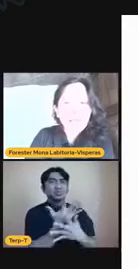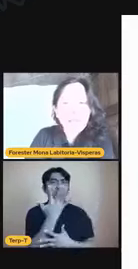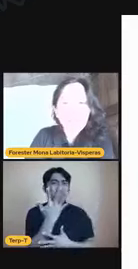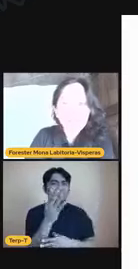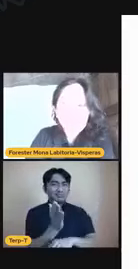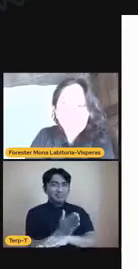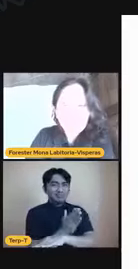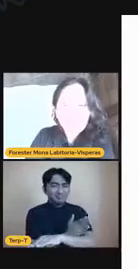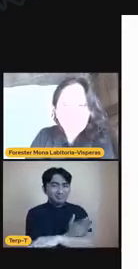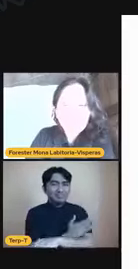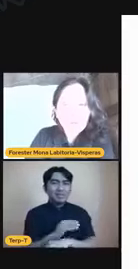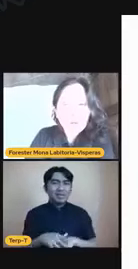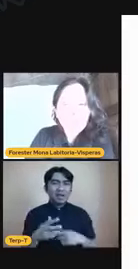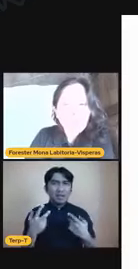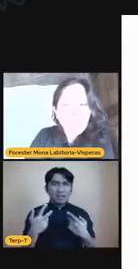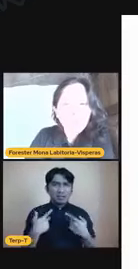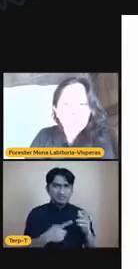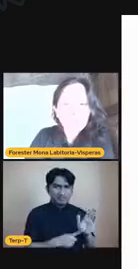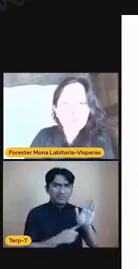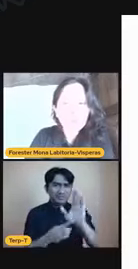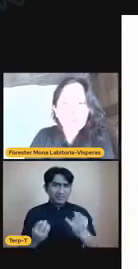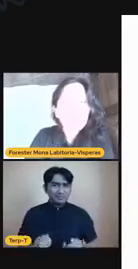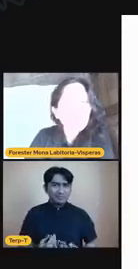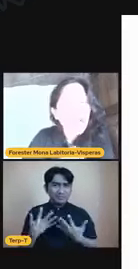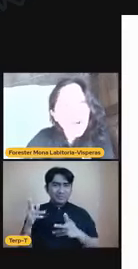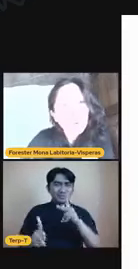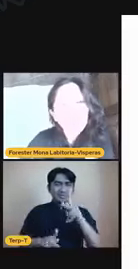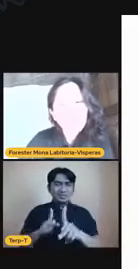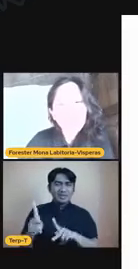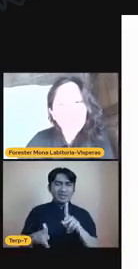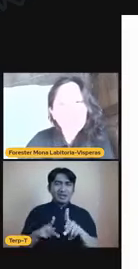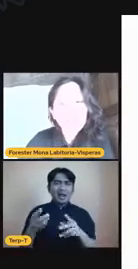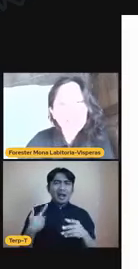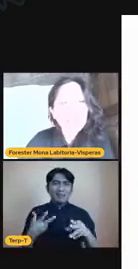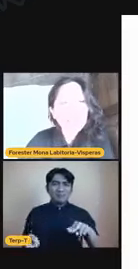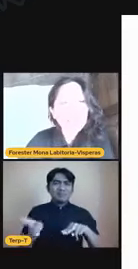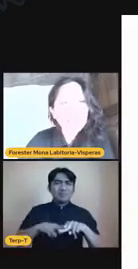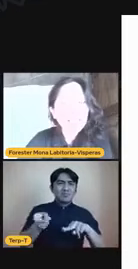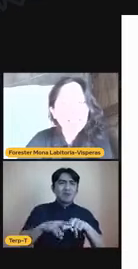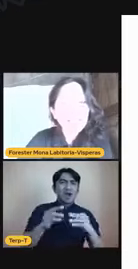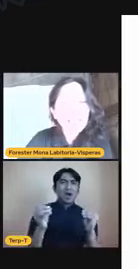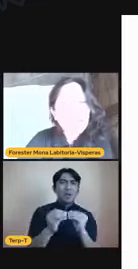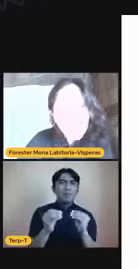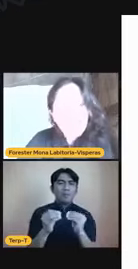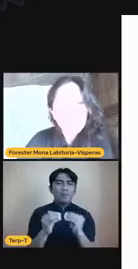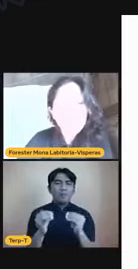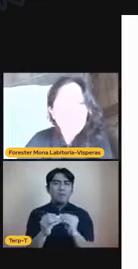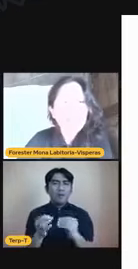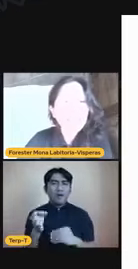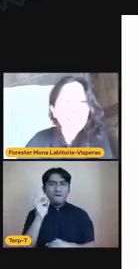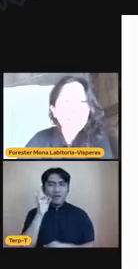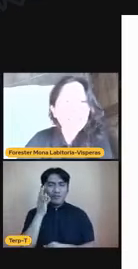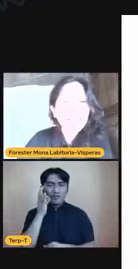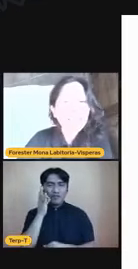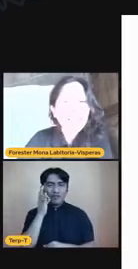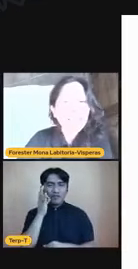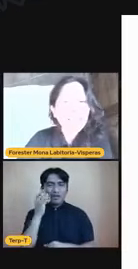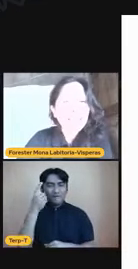people and produce much fruit for our community and our